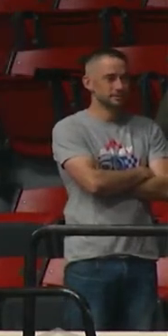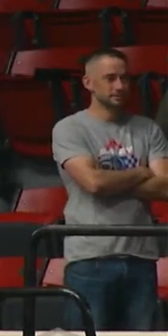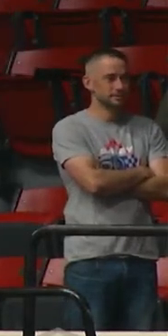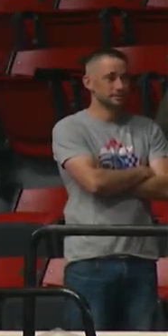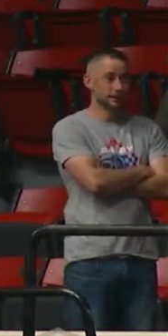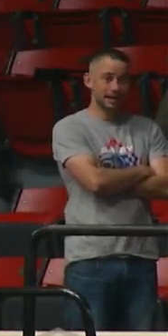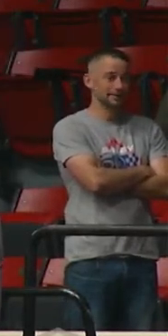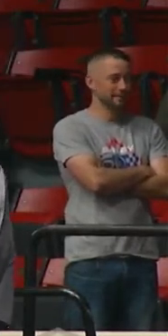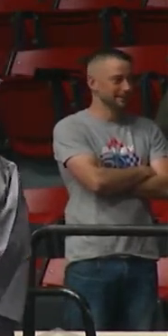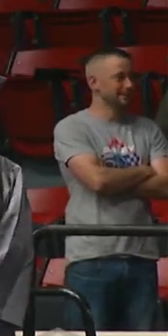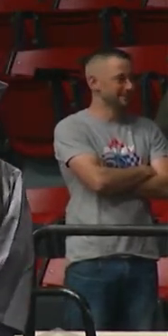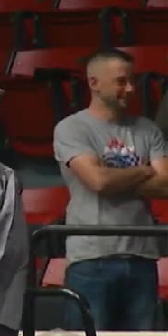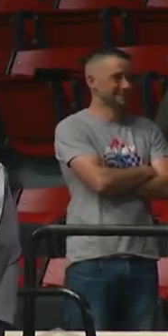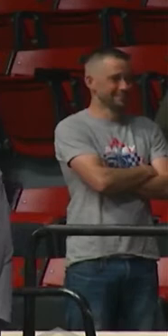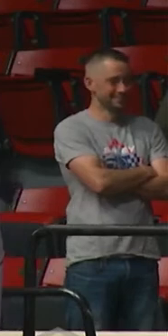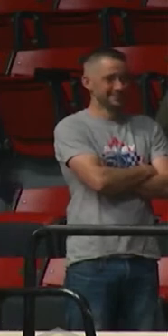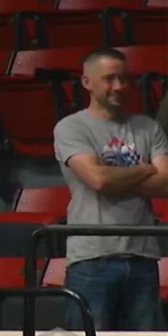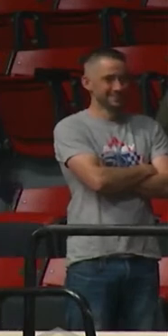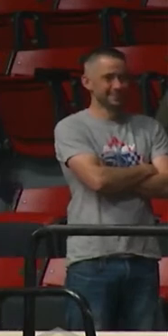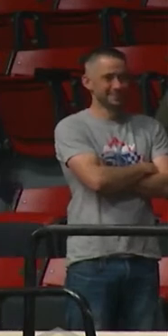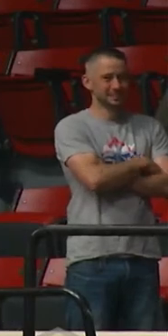Ekuo Ngongo.